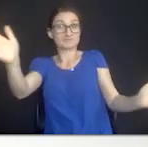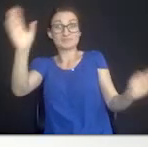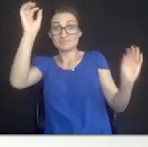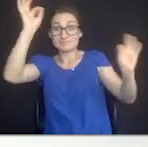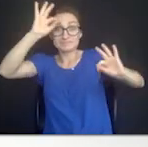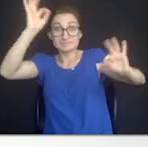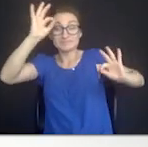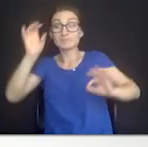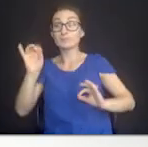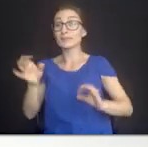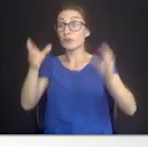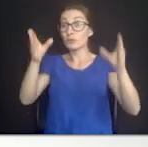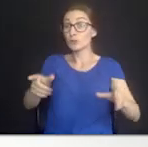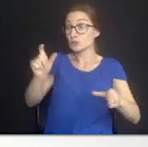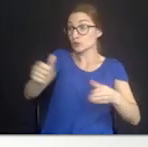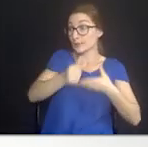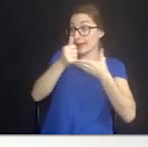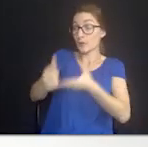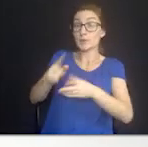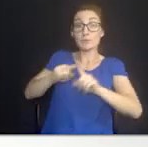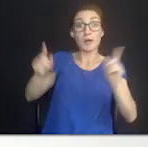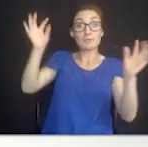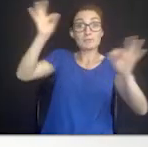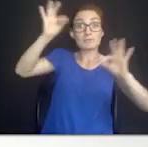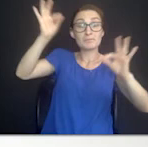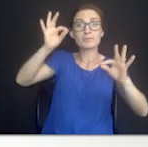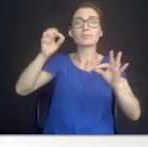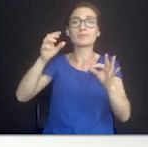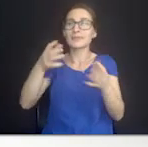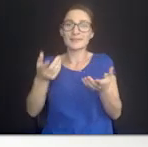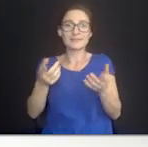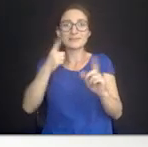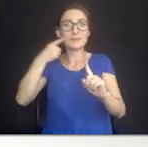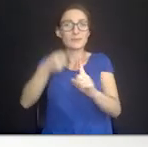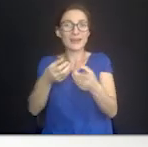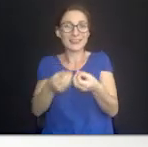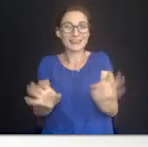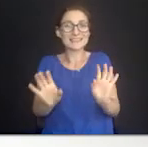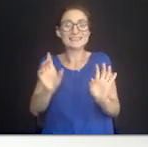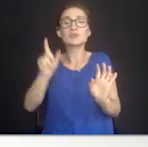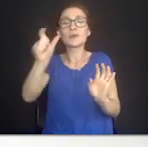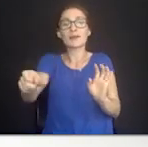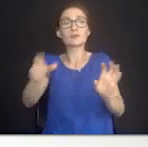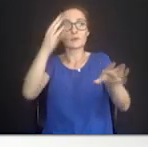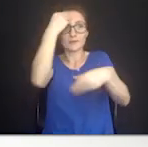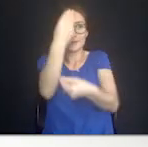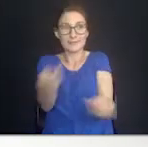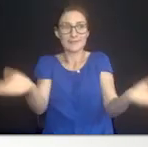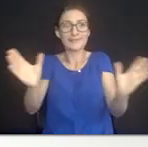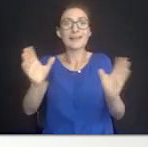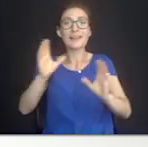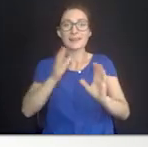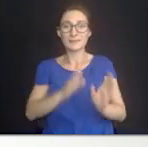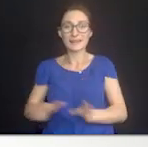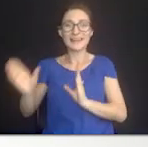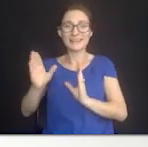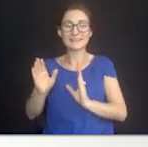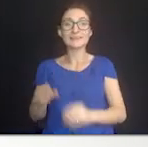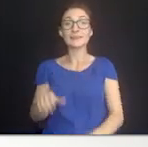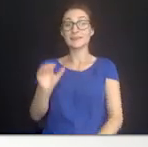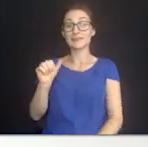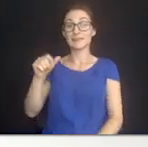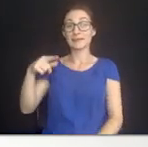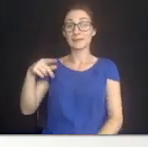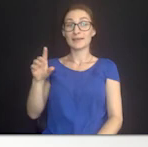who's supposed to step in and help with the plan doesn't know, it's pointless. So make a plan, communicate your plan. And it's on